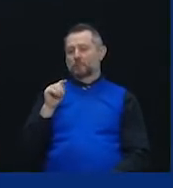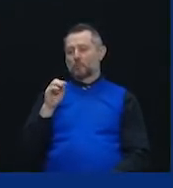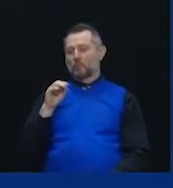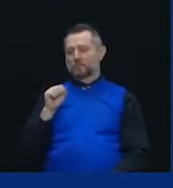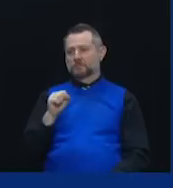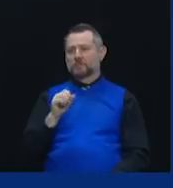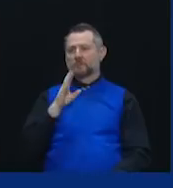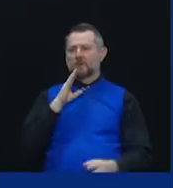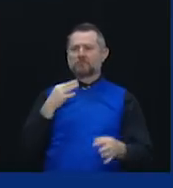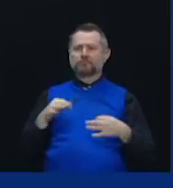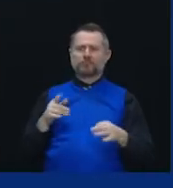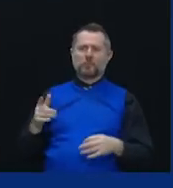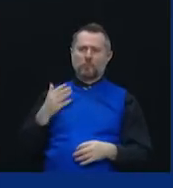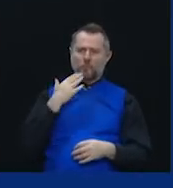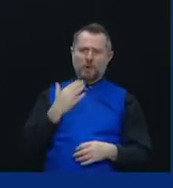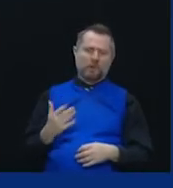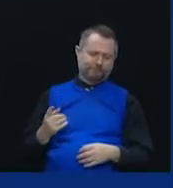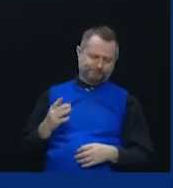they're essential workers.